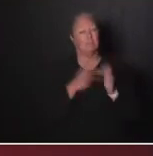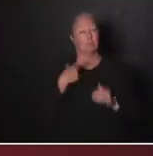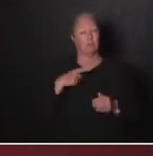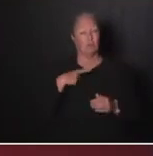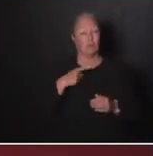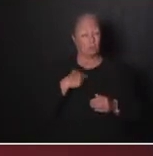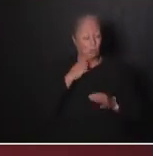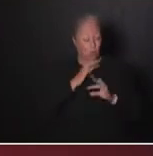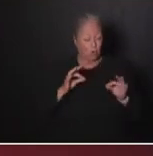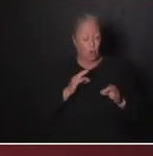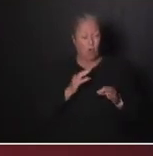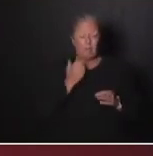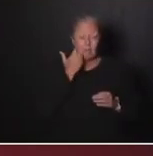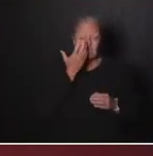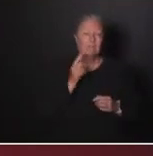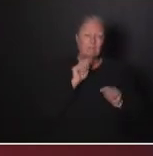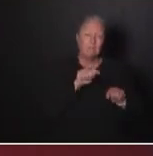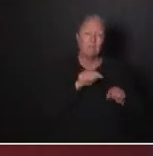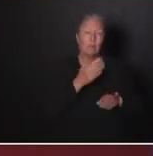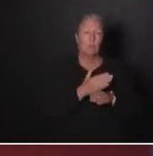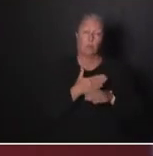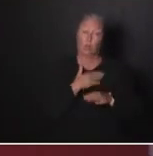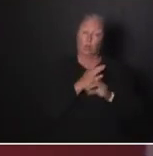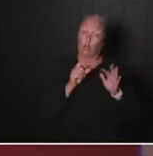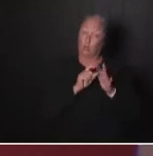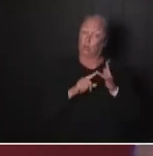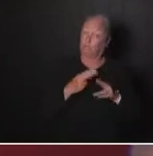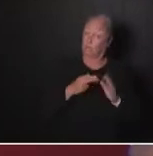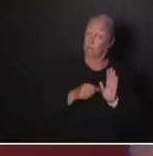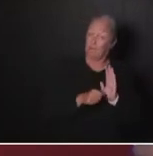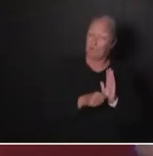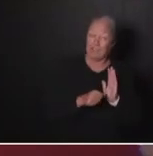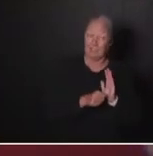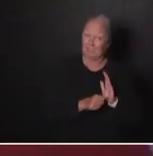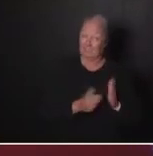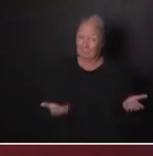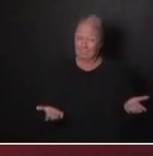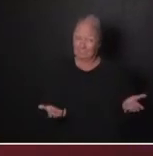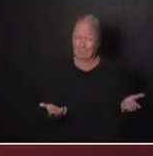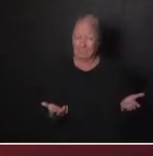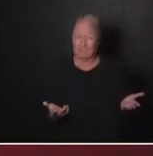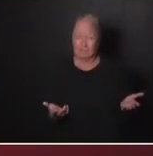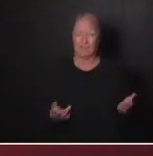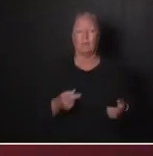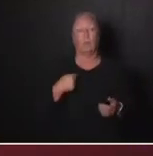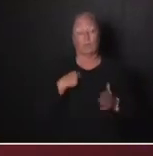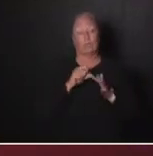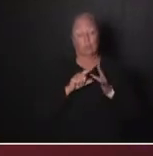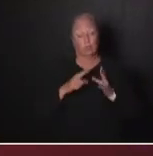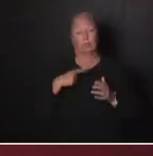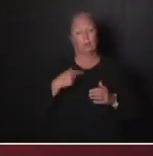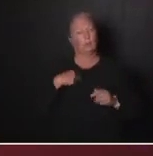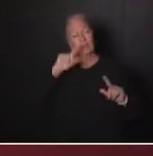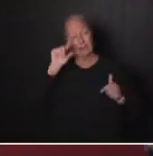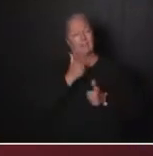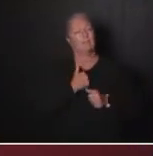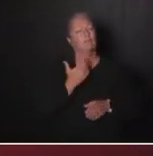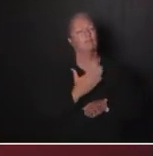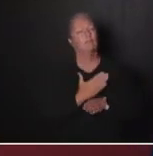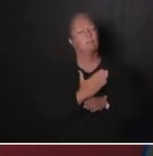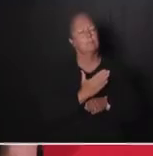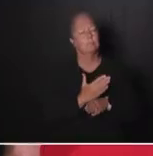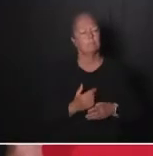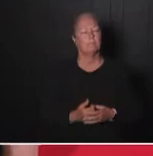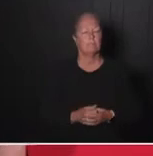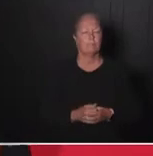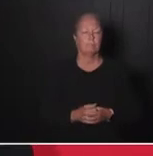do. We certainly don't do it for the money. We don't do it for the notoriety, but we do it because we love what we do.